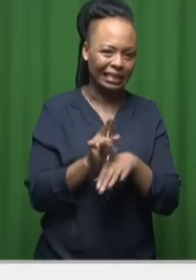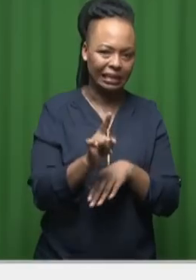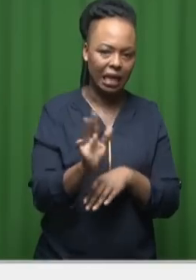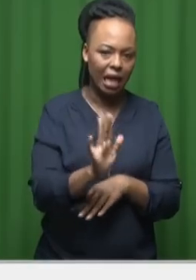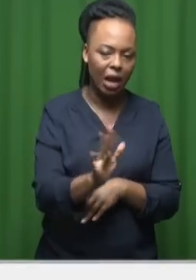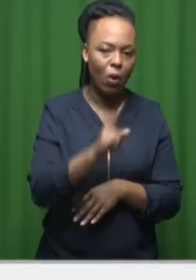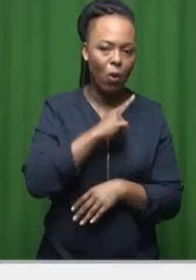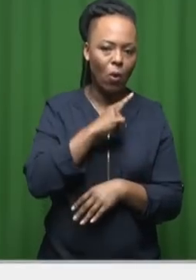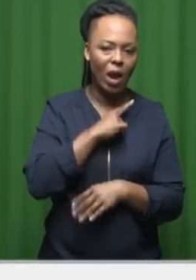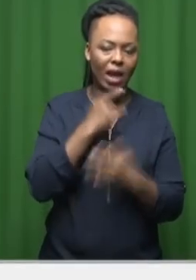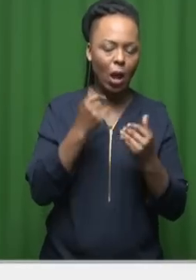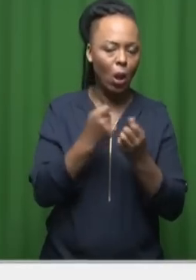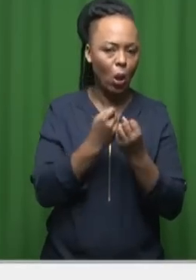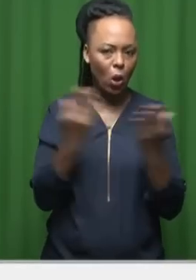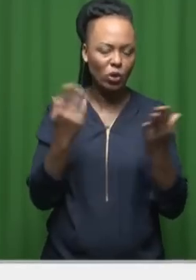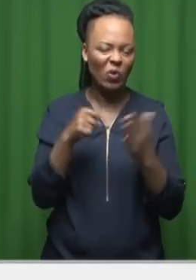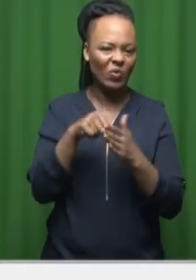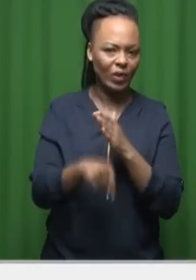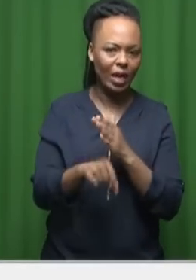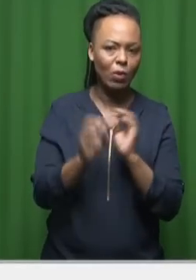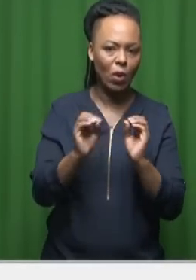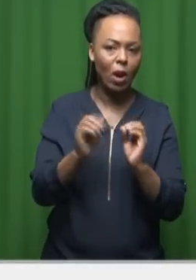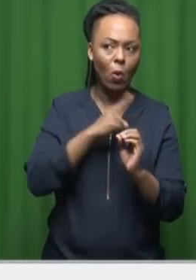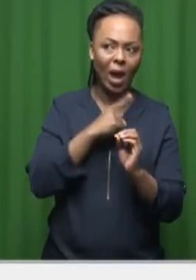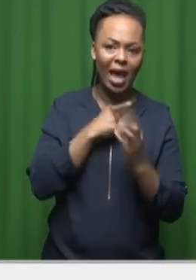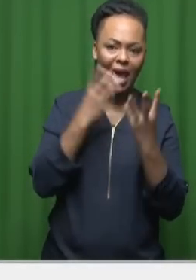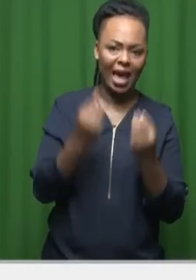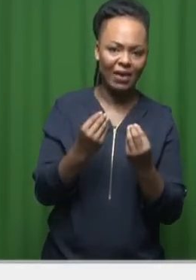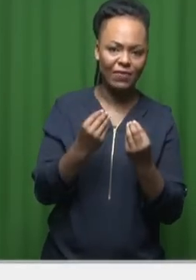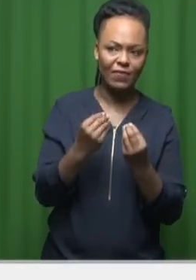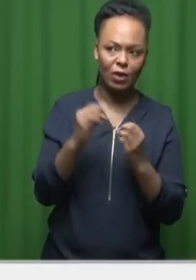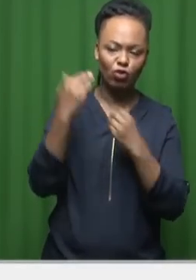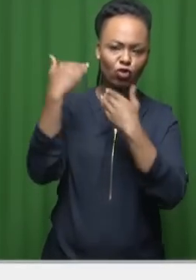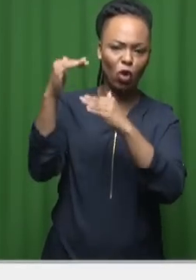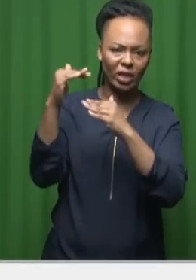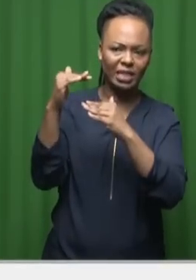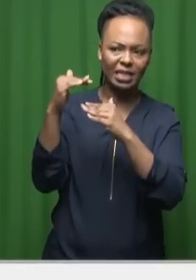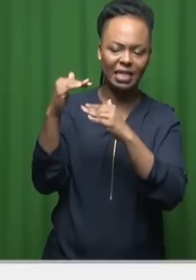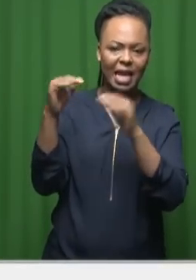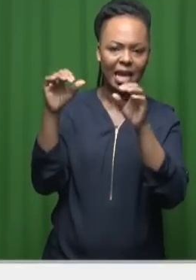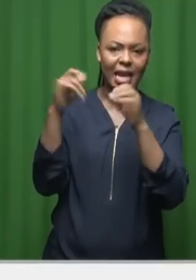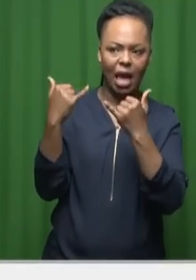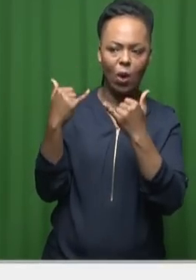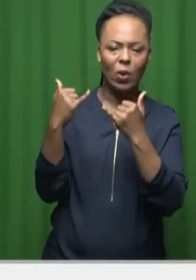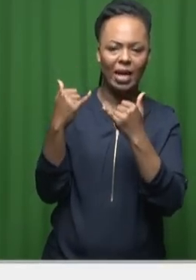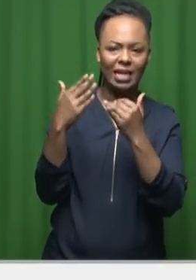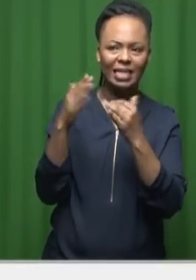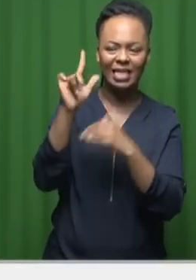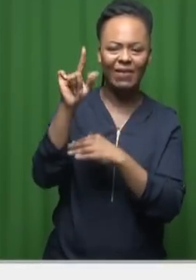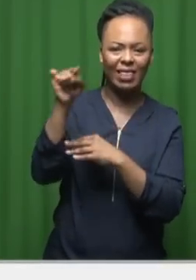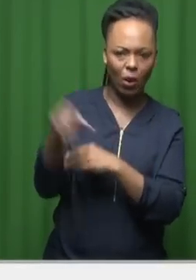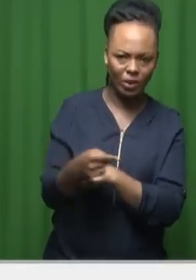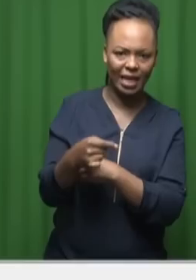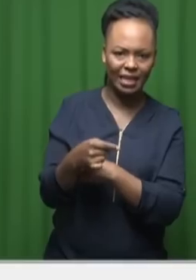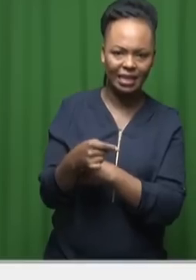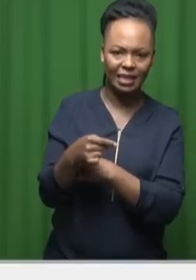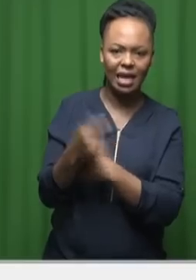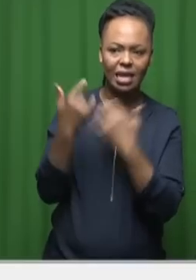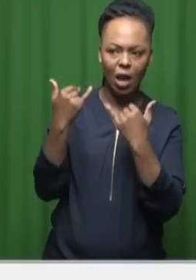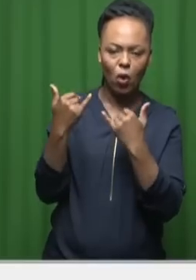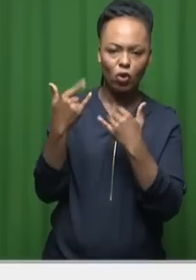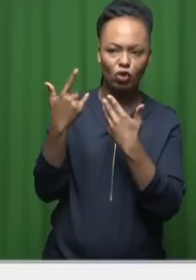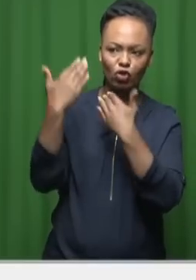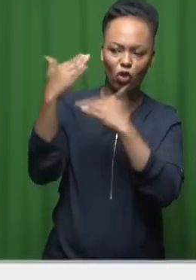lot of semantics. So basically we have had a shortfall in excess of 7,000, but that shortfall is